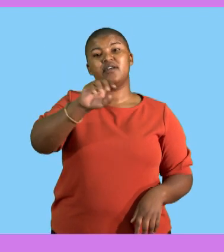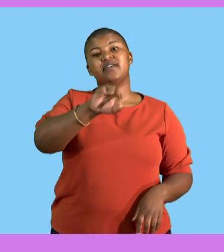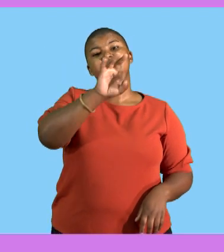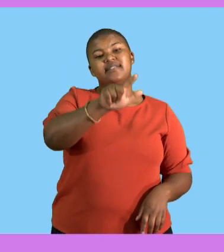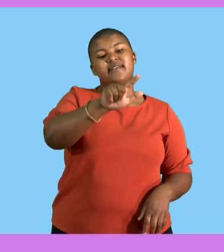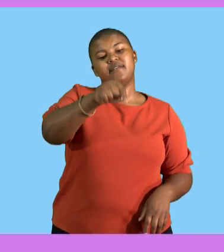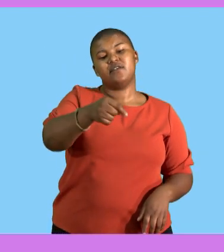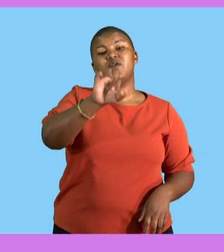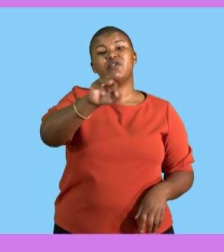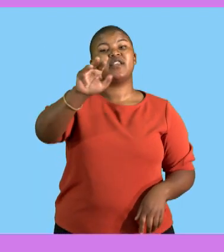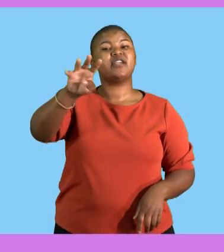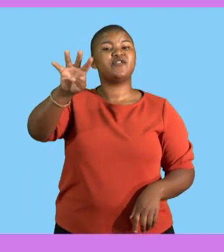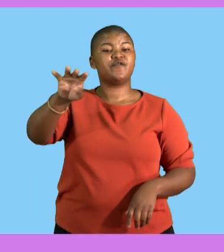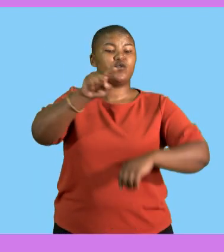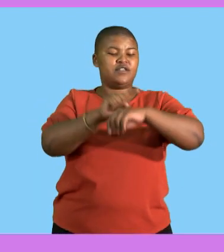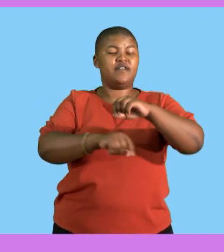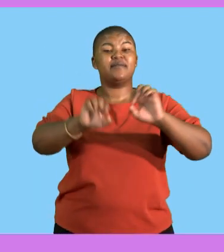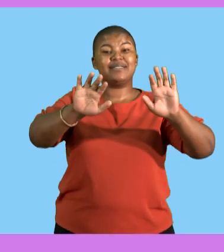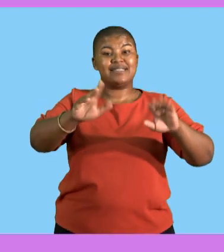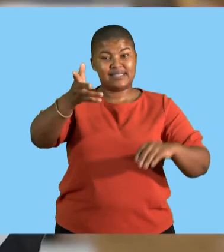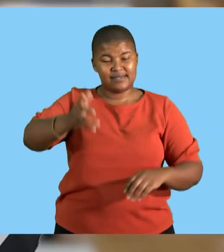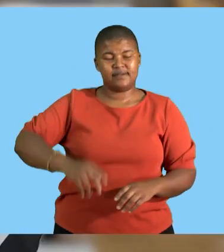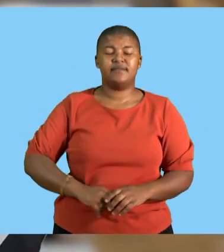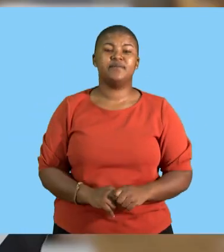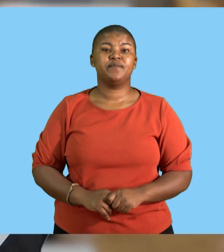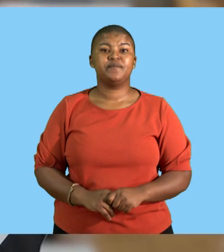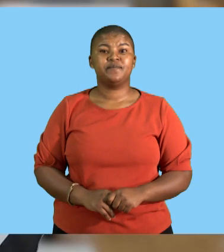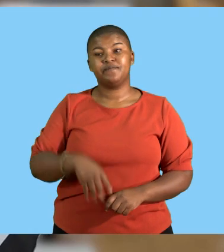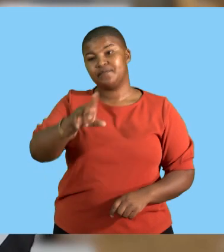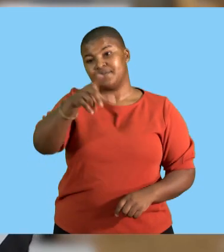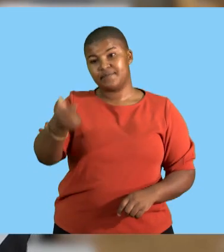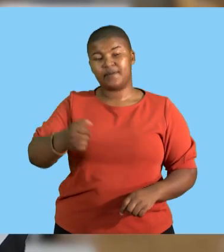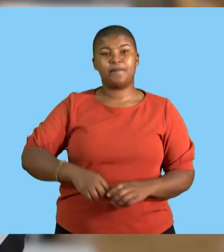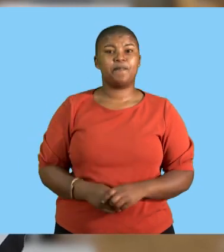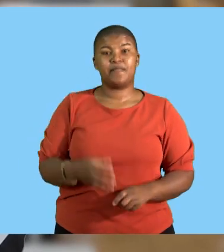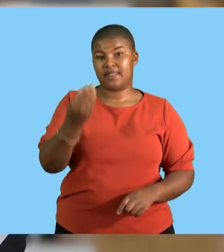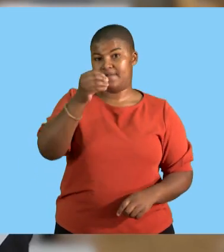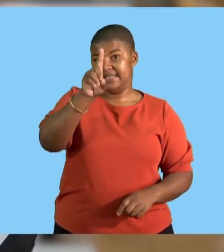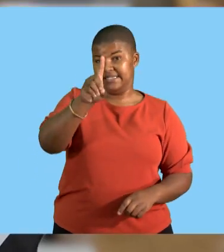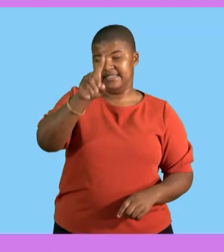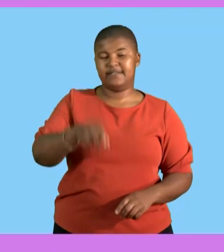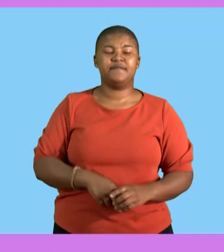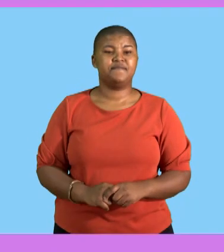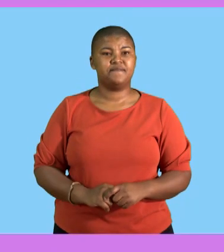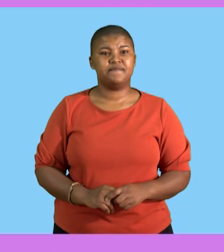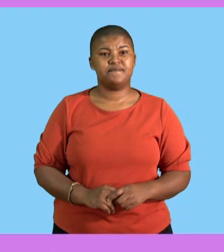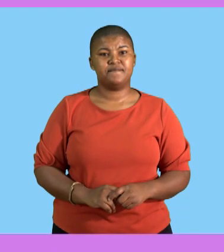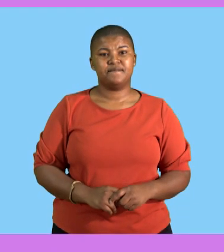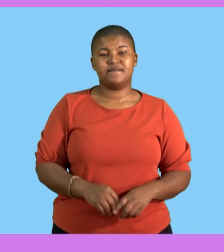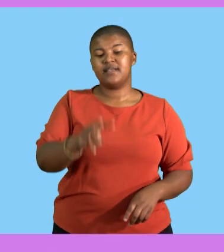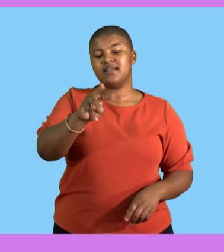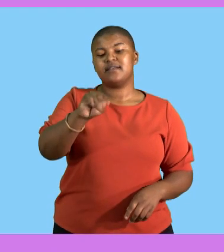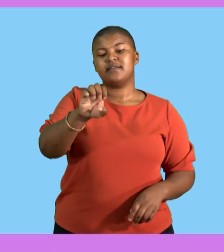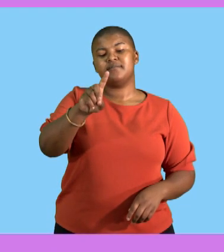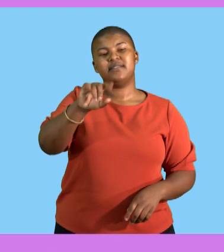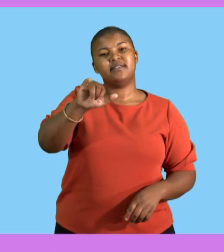7,394 when it's divided by 10. Then moving along to number D, write down the